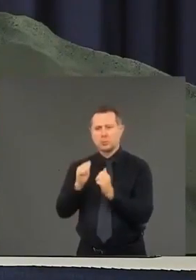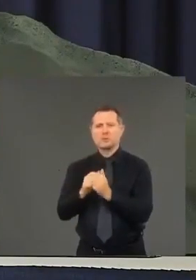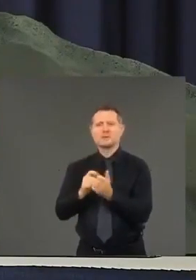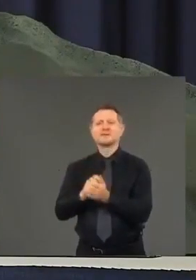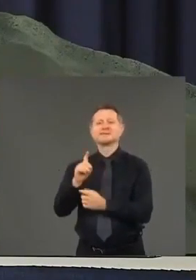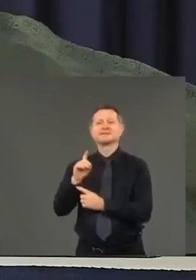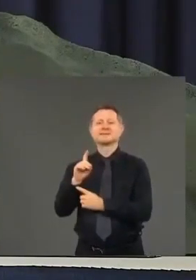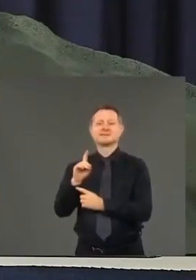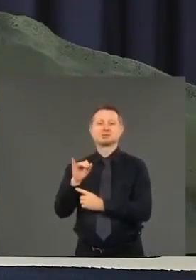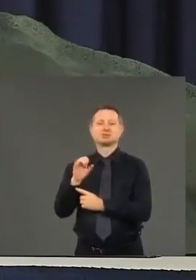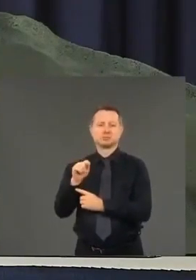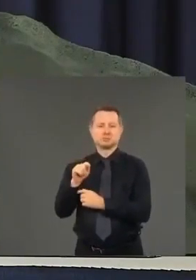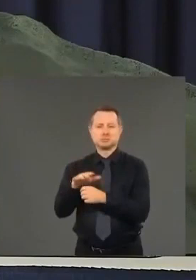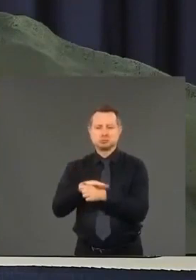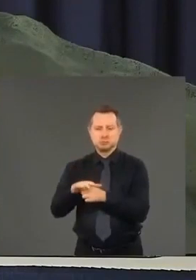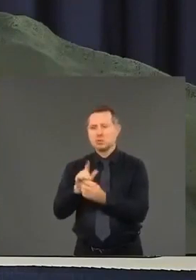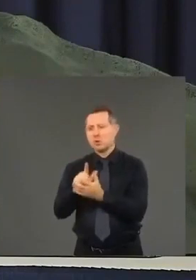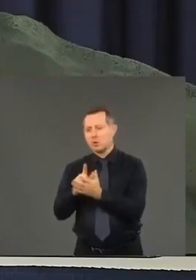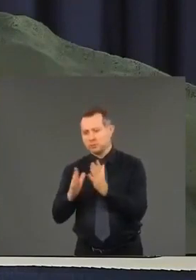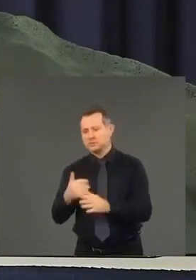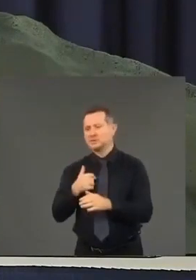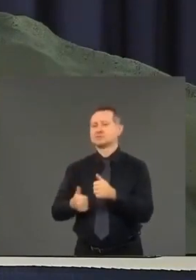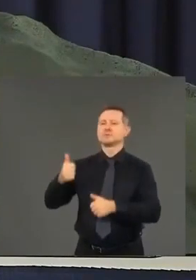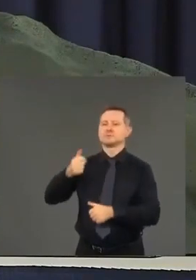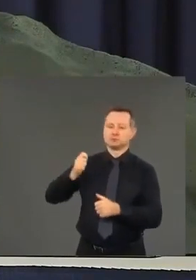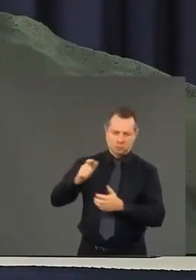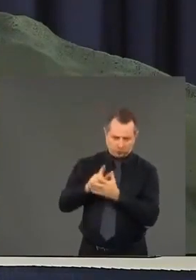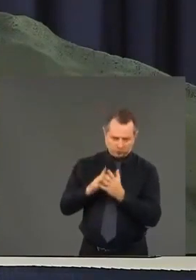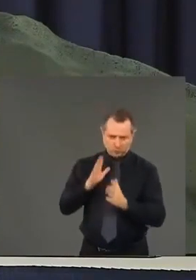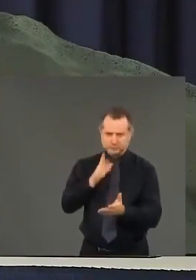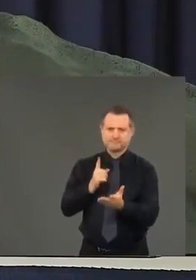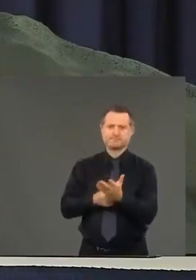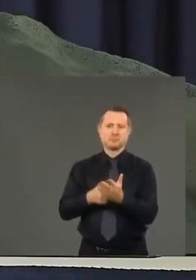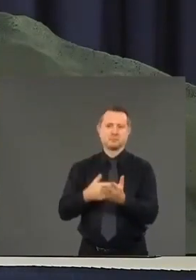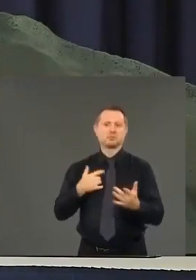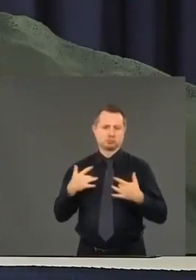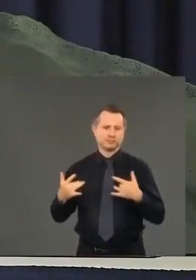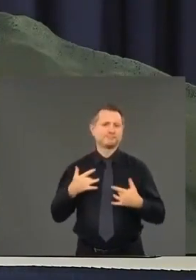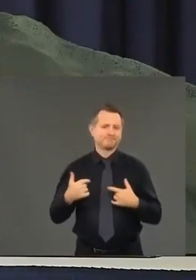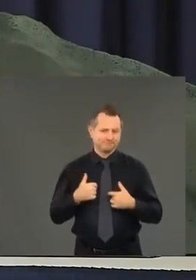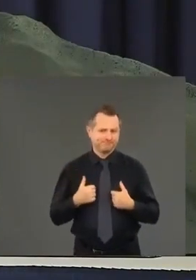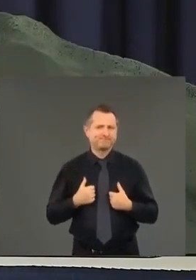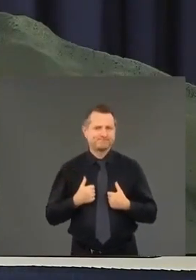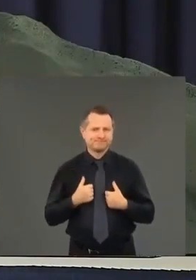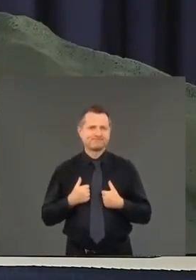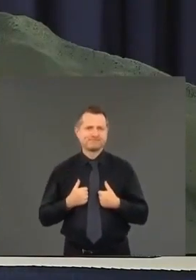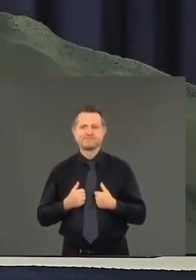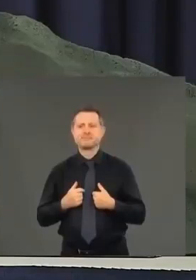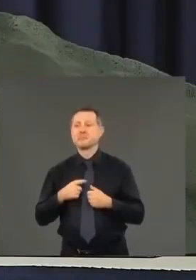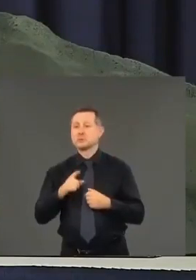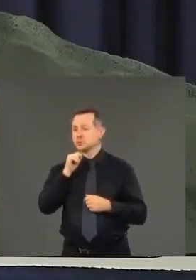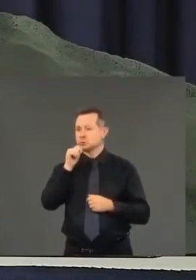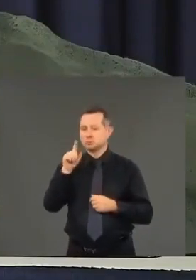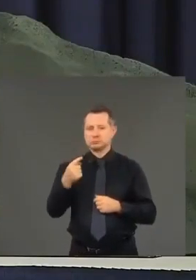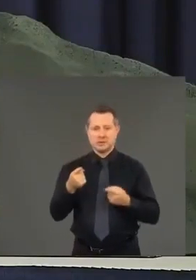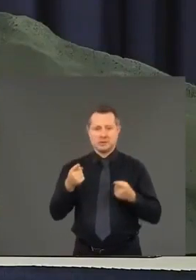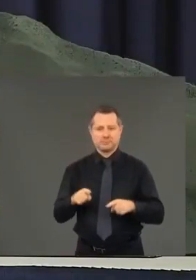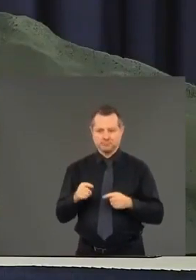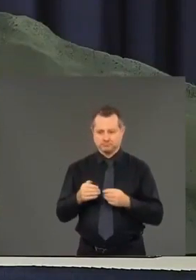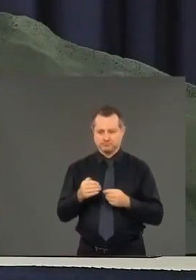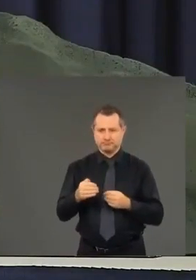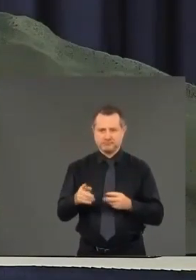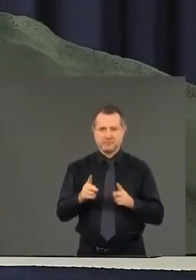be speaking with the chief judge today. I'm very concerned about it. I'm concerned about it not just for the immediate loss of